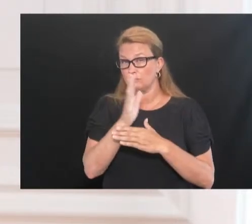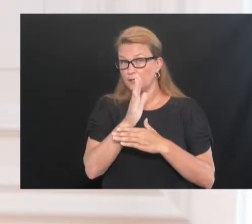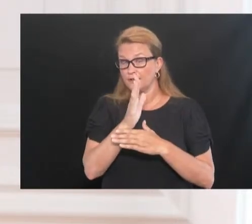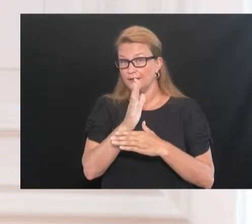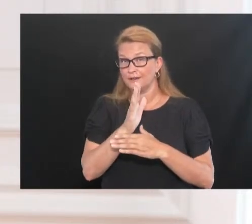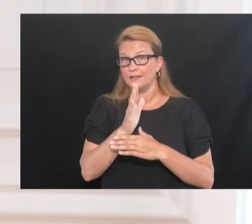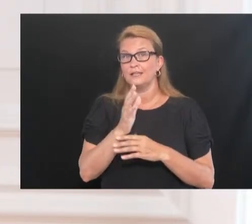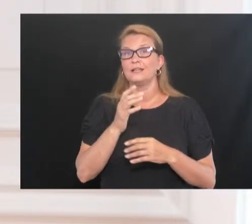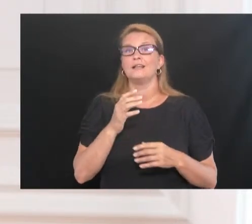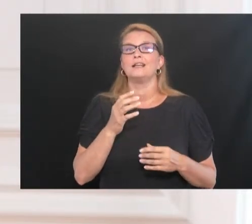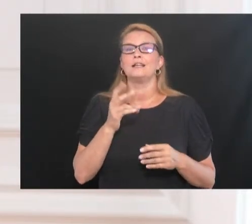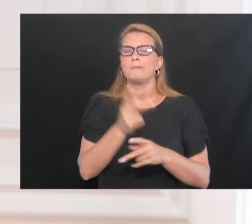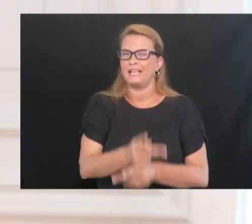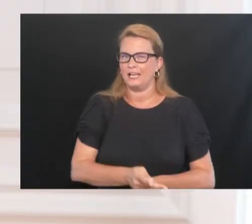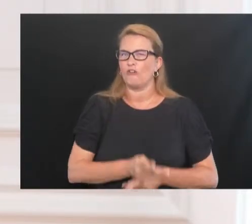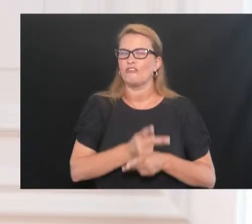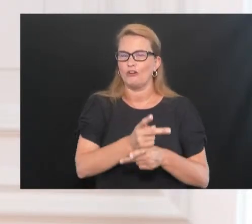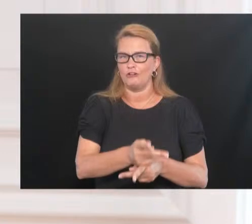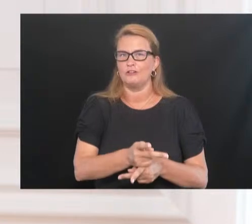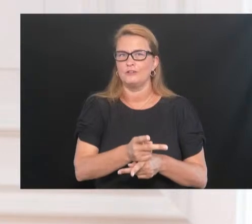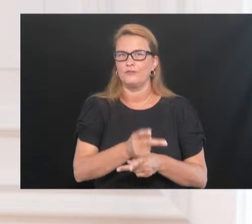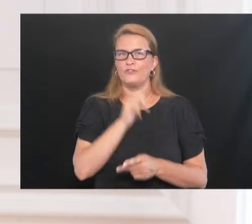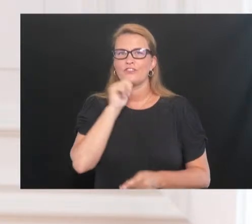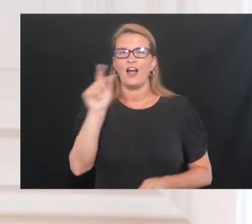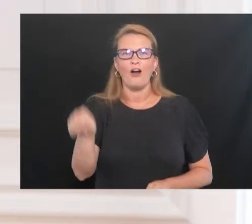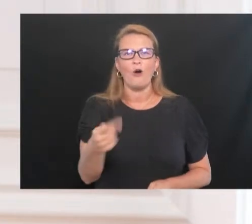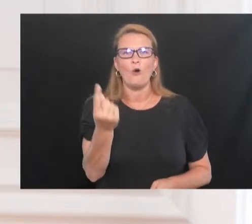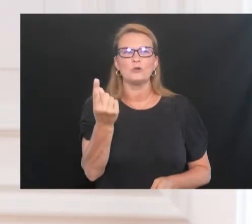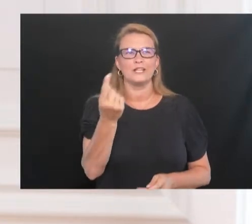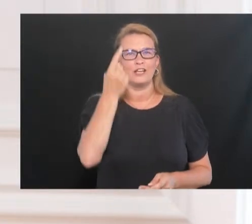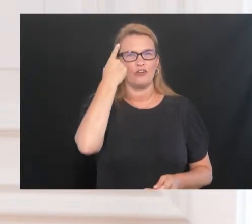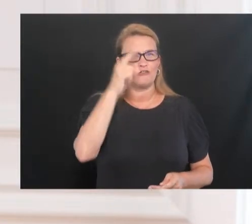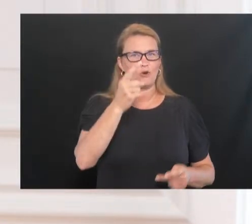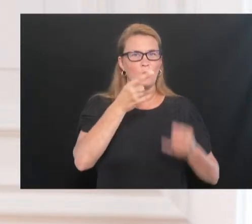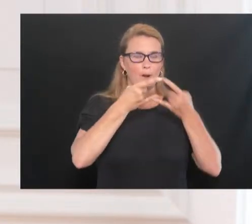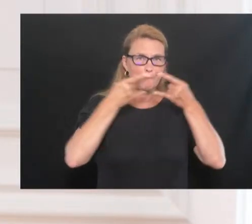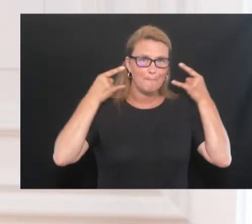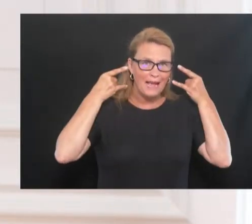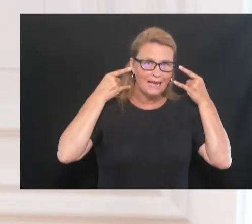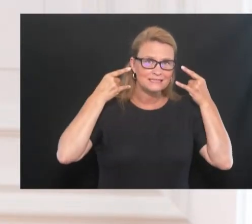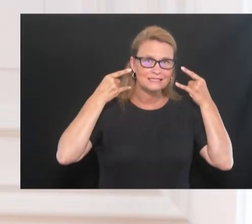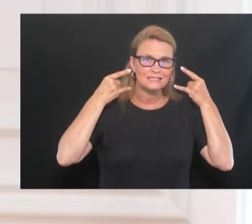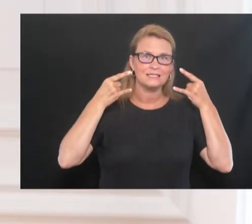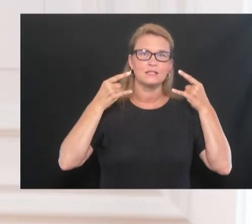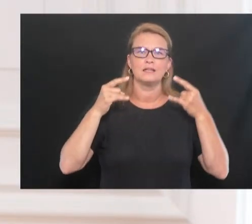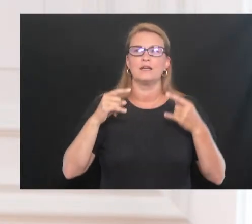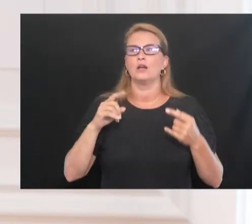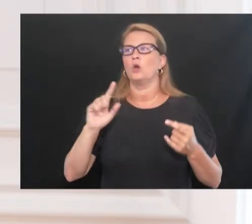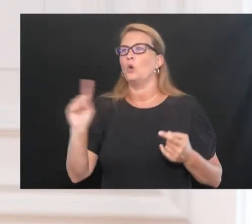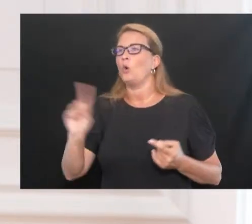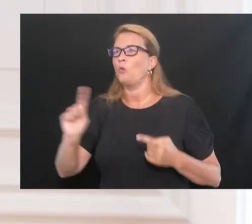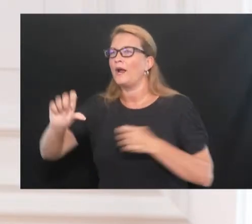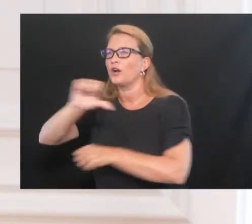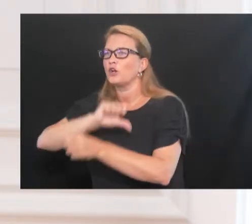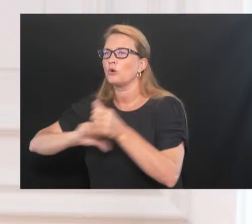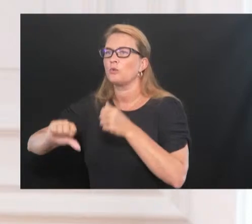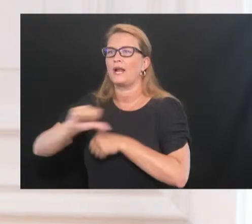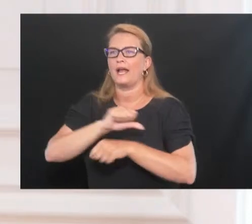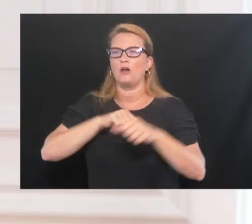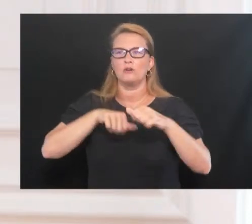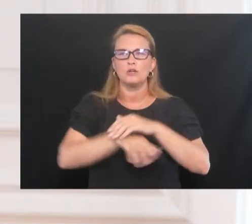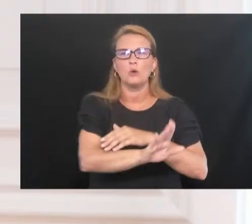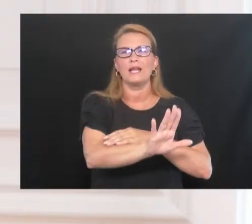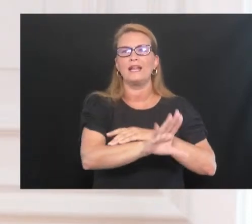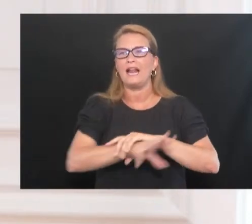to be really, really careful, not only about potentially wearing masks again, but where you go and who you're around. When we look at